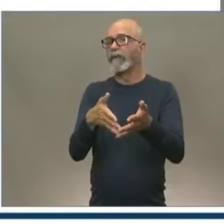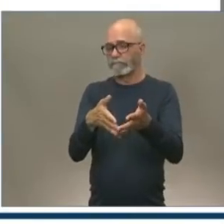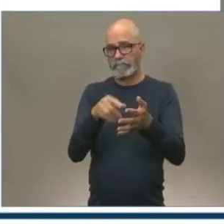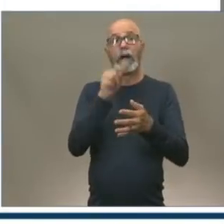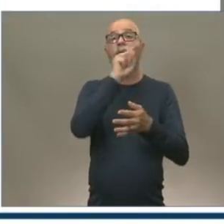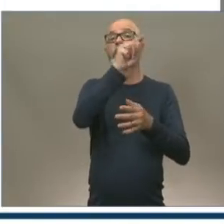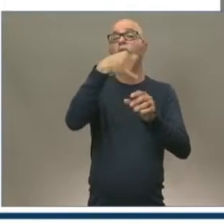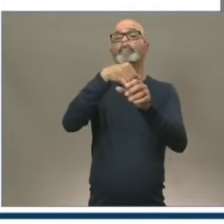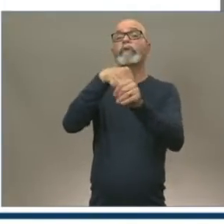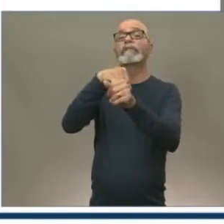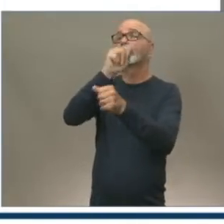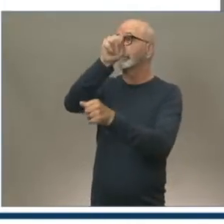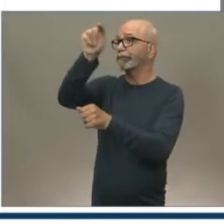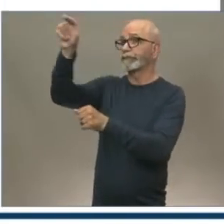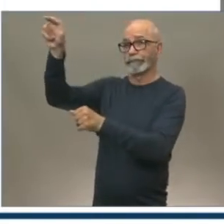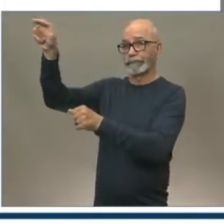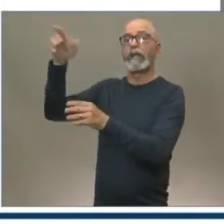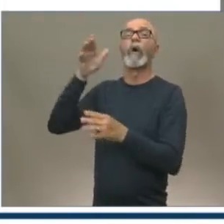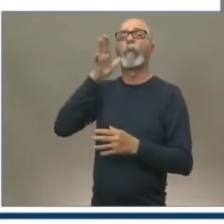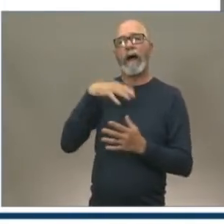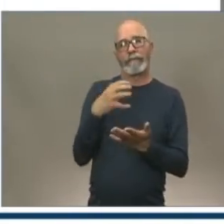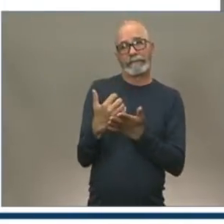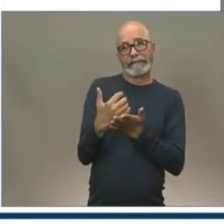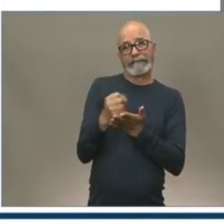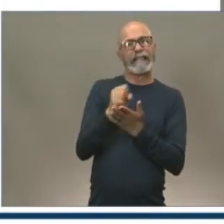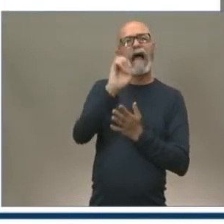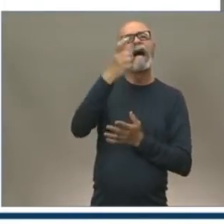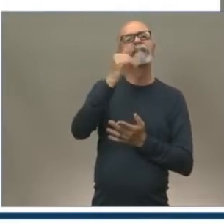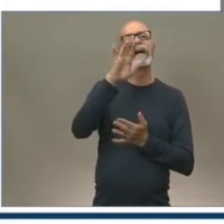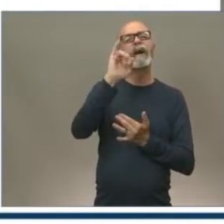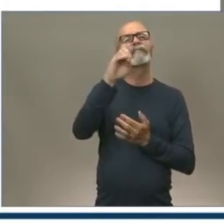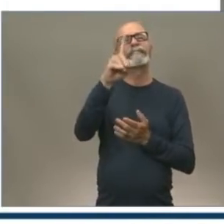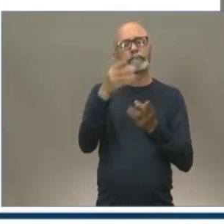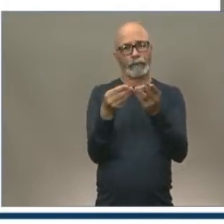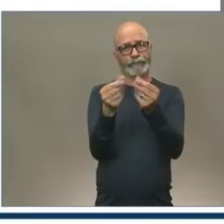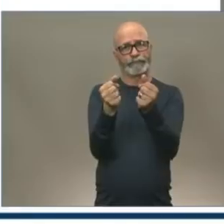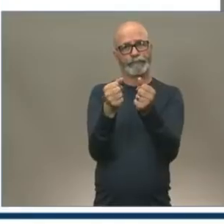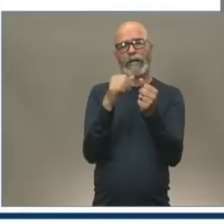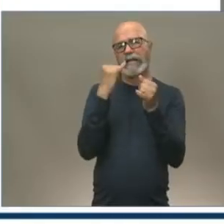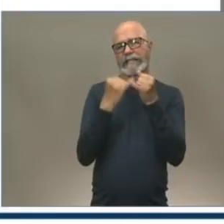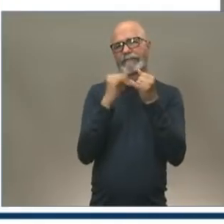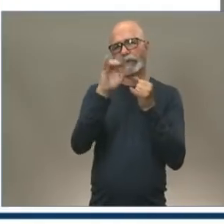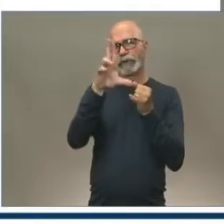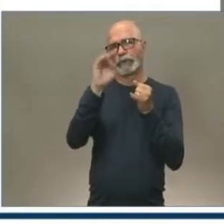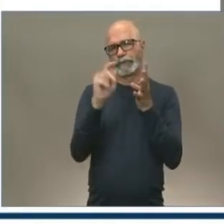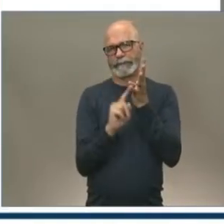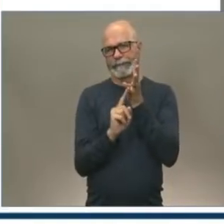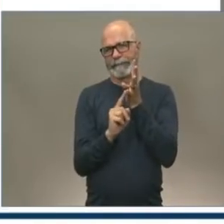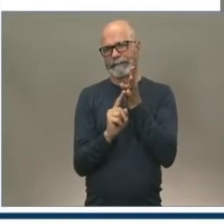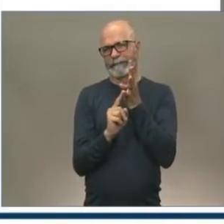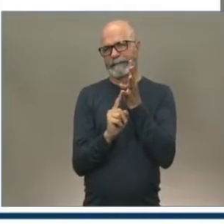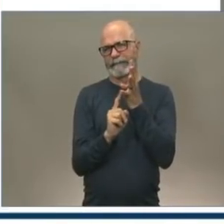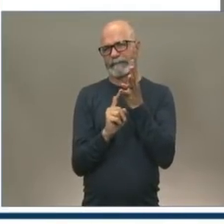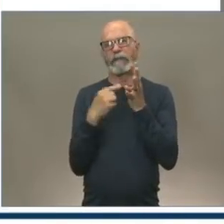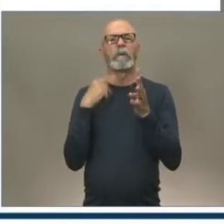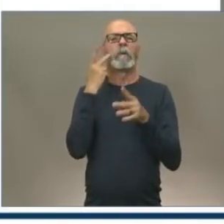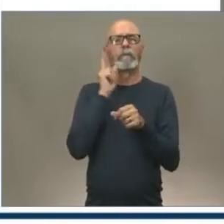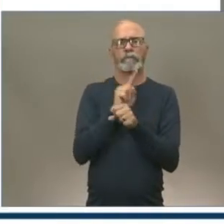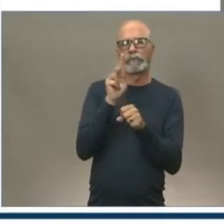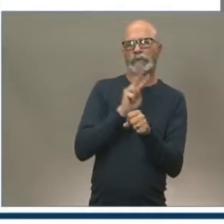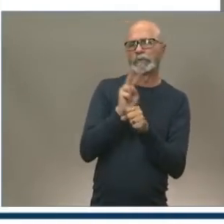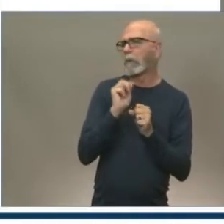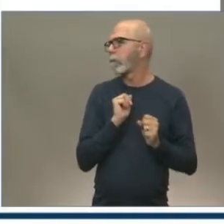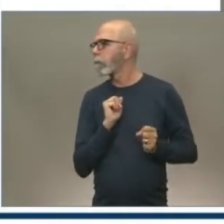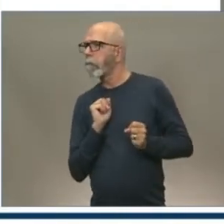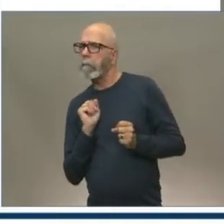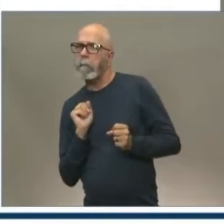June. So the best thing we can do right now is leave it where it is, and we need to let the next few weeks evolve to say, we may be in a situation where all of a sudden